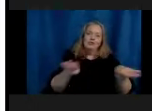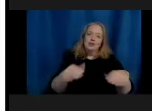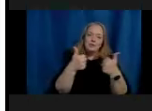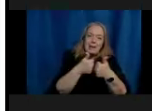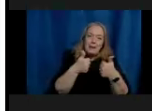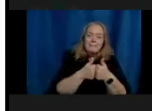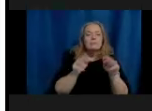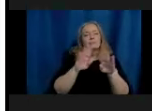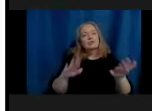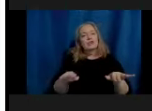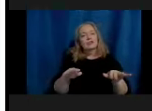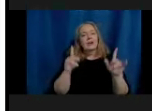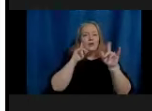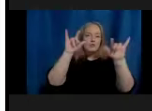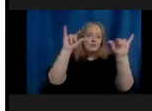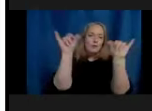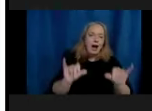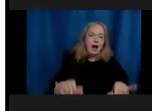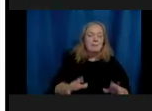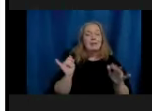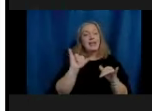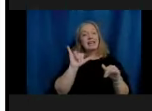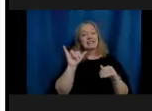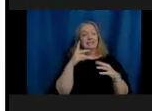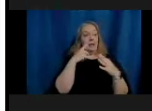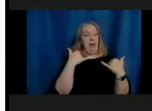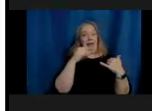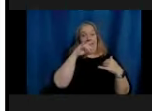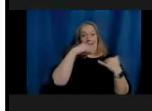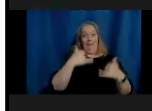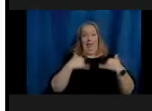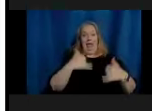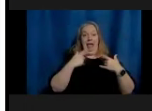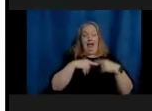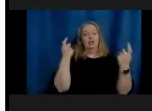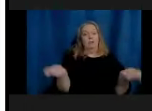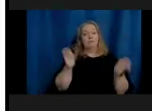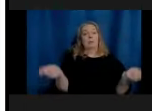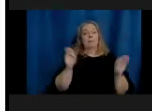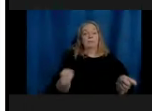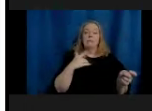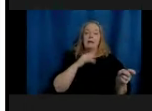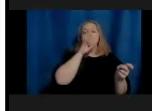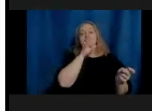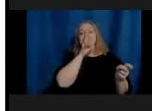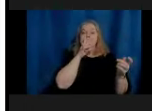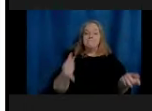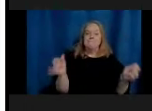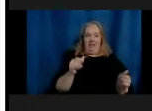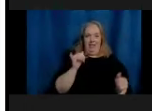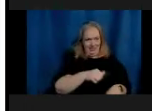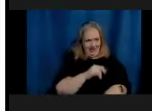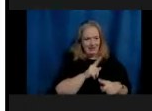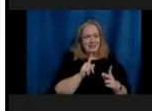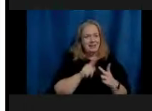rhymes, jump rope rhymes, things like that. And there was a category here for visual riddles that seemed to be like really